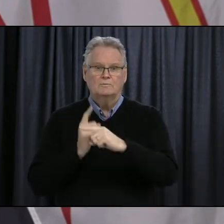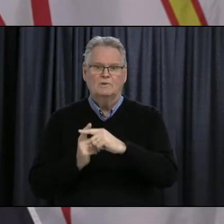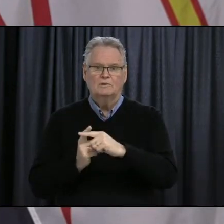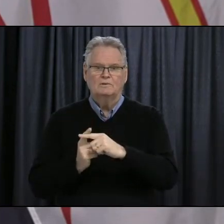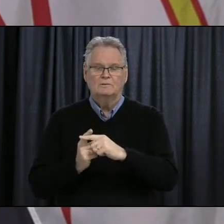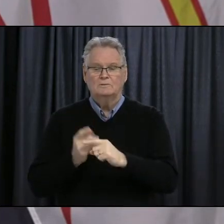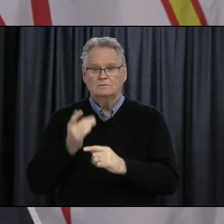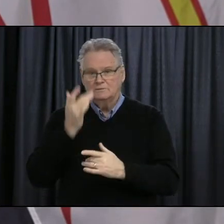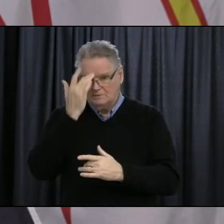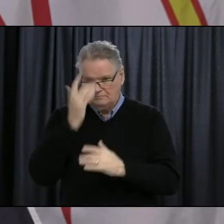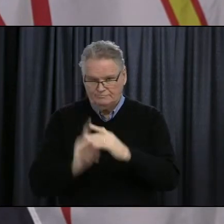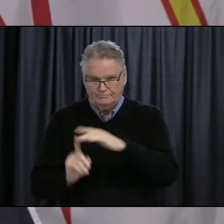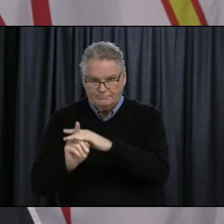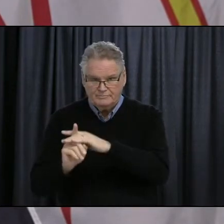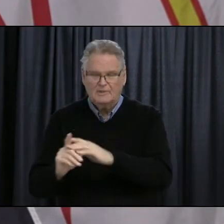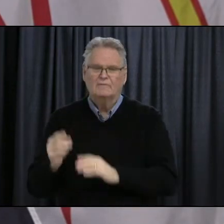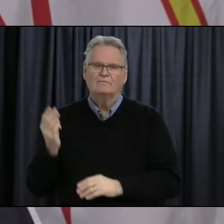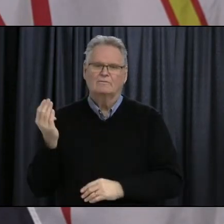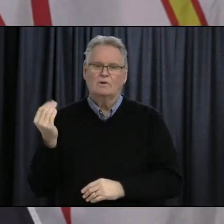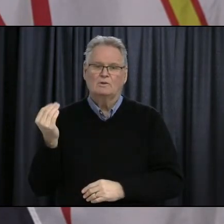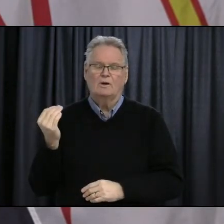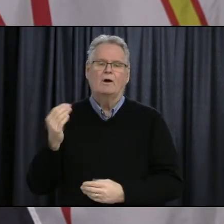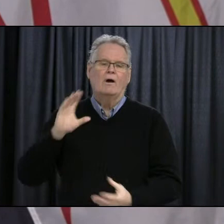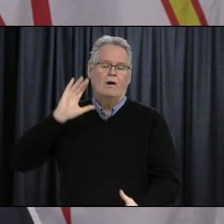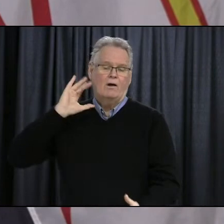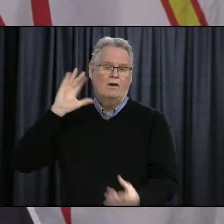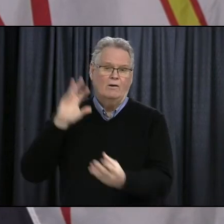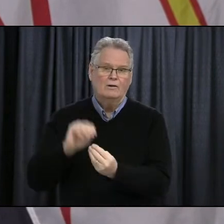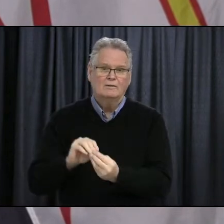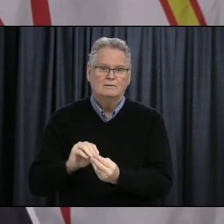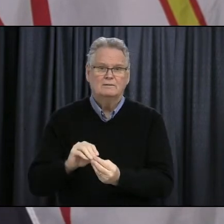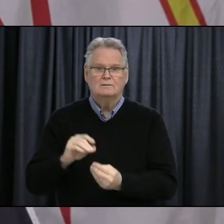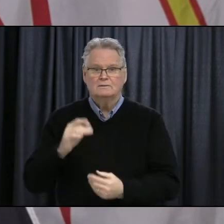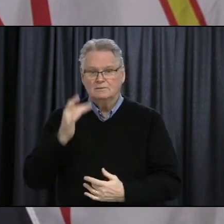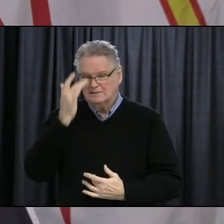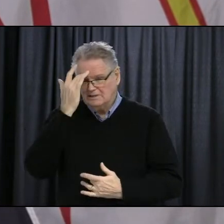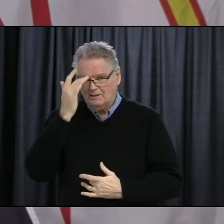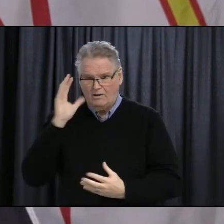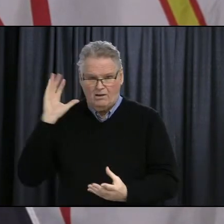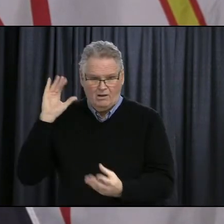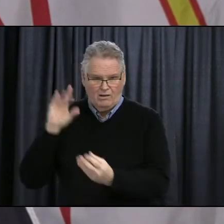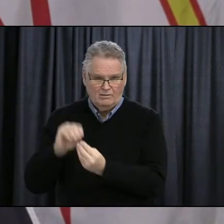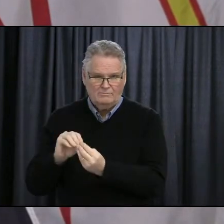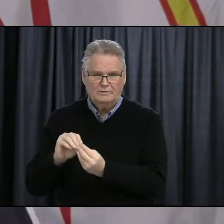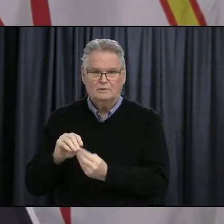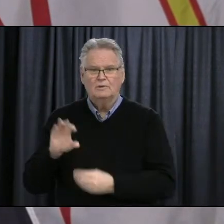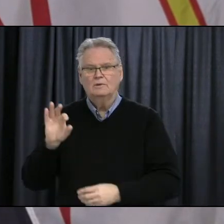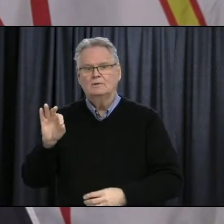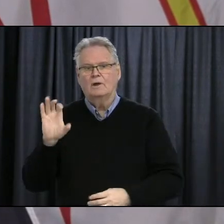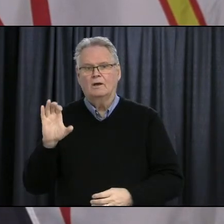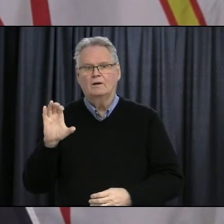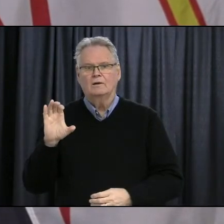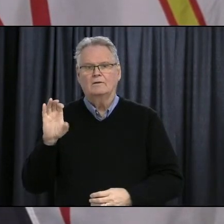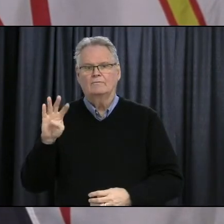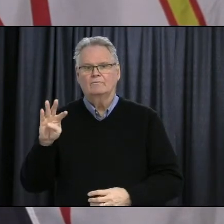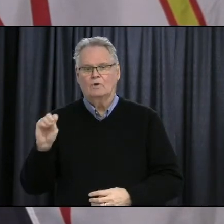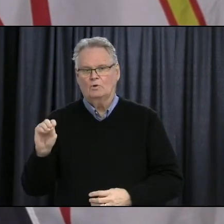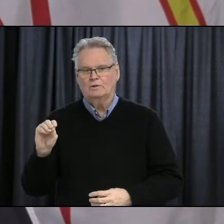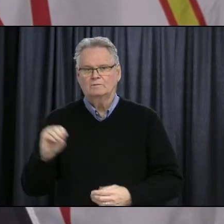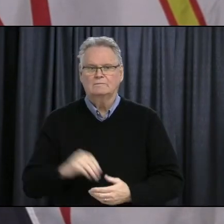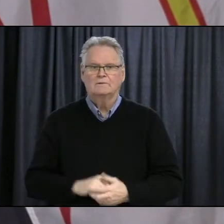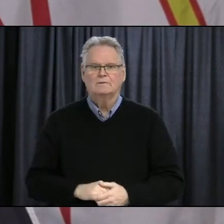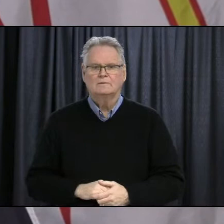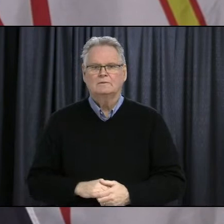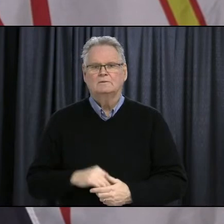is now 940. Our ability to see this through will depend on our continued patience and dedication as we all